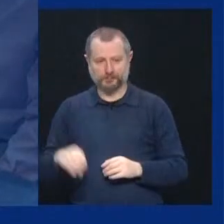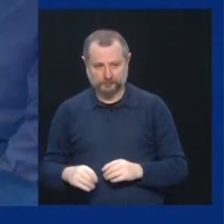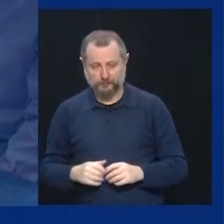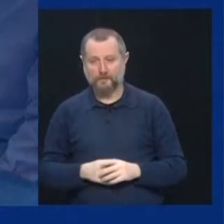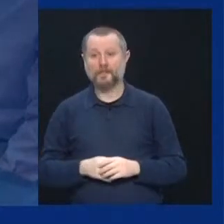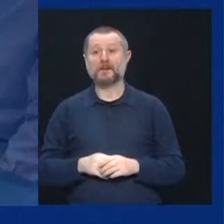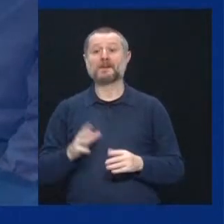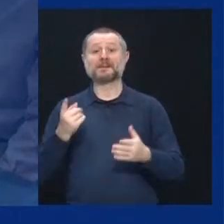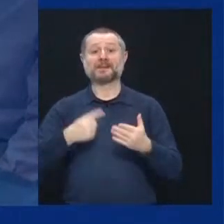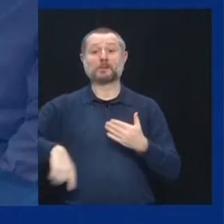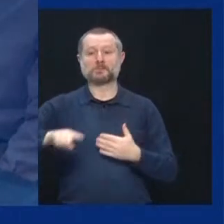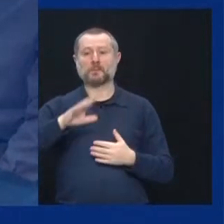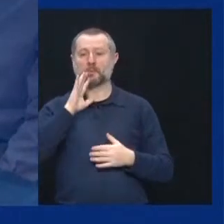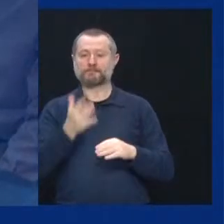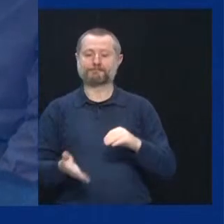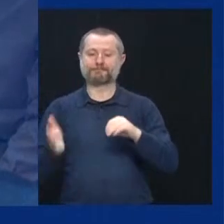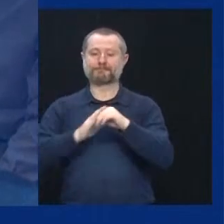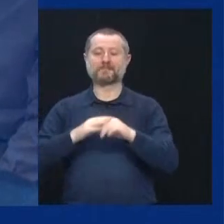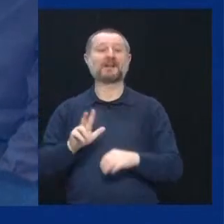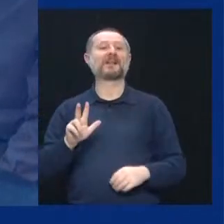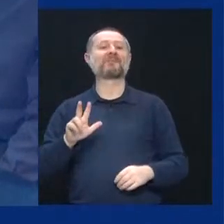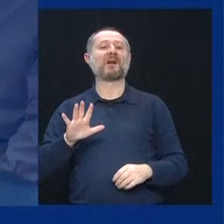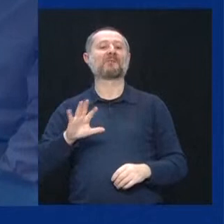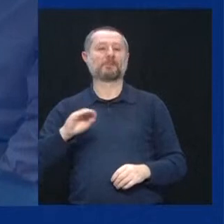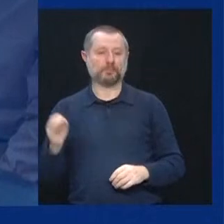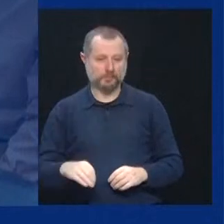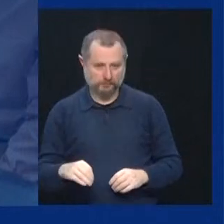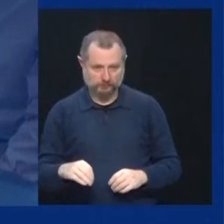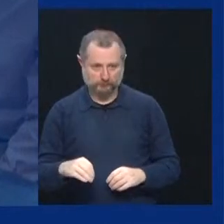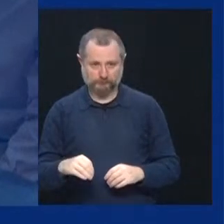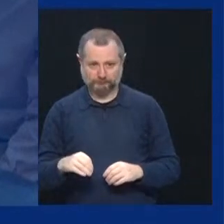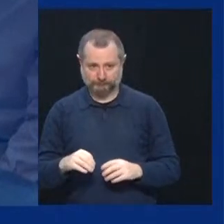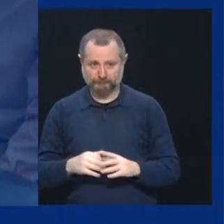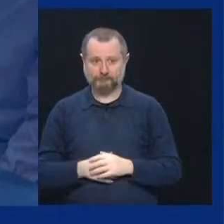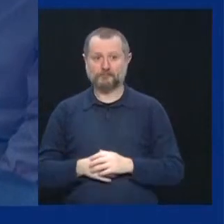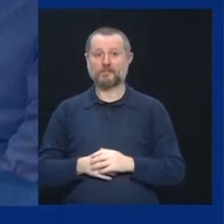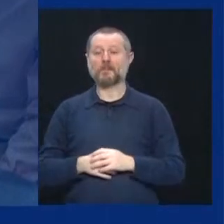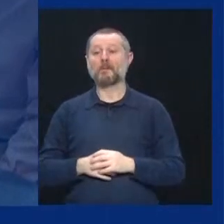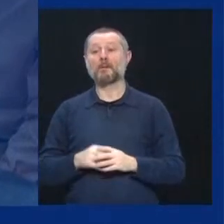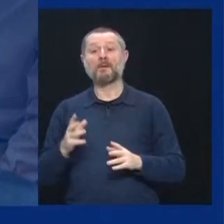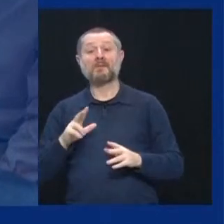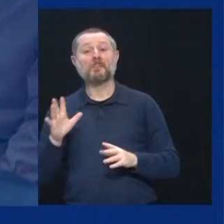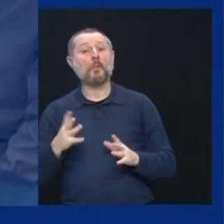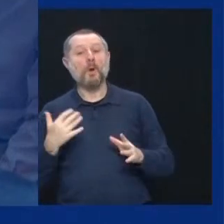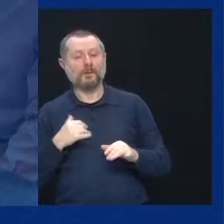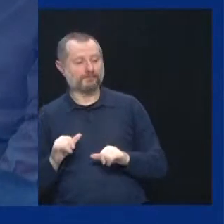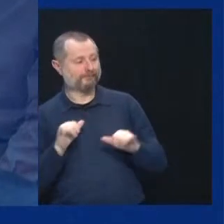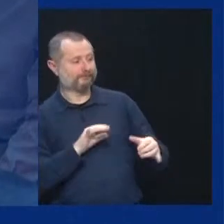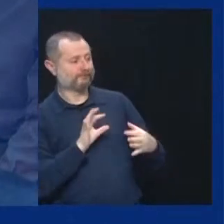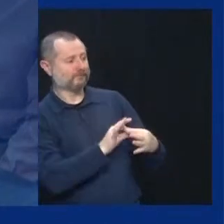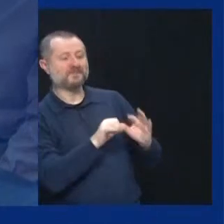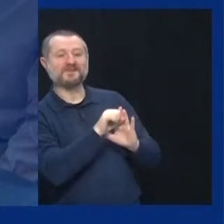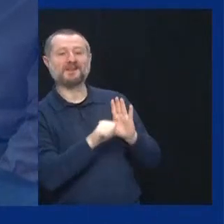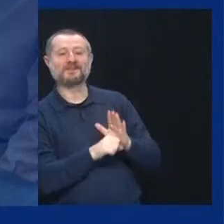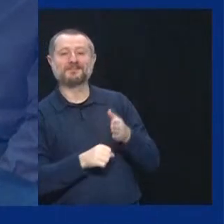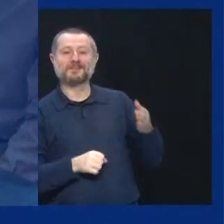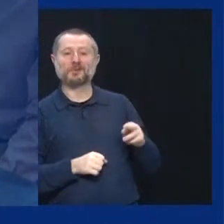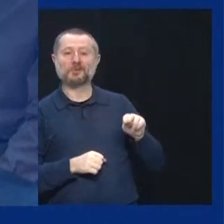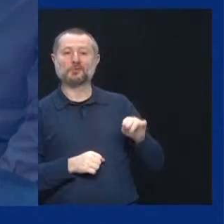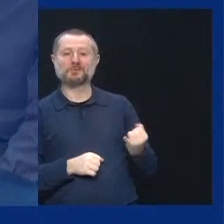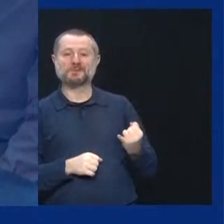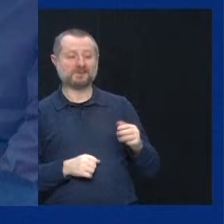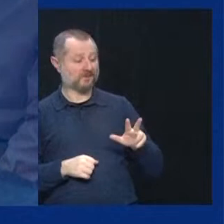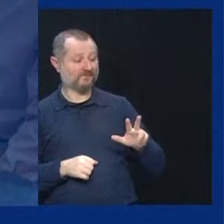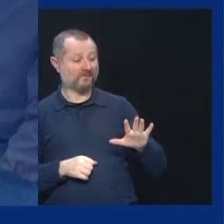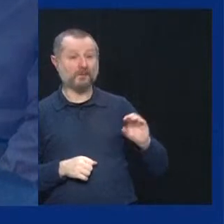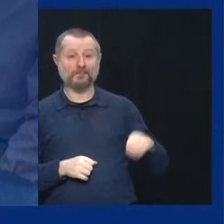week, we'll go to 35% in New York City restaurants, which is consistent with New Jersey. What's